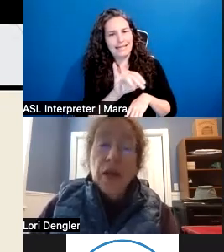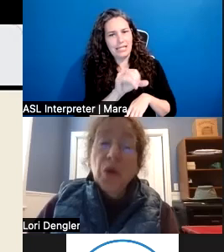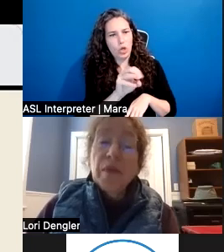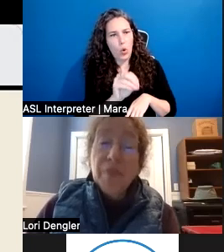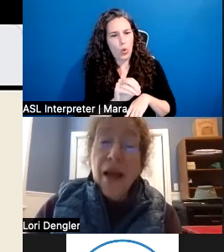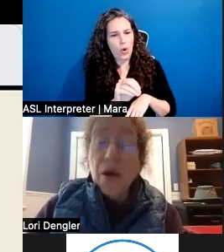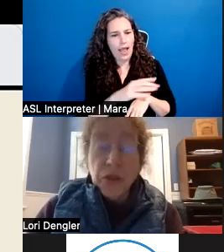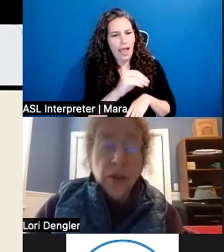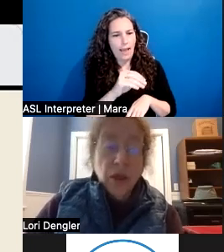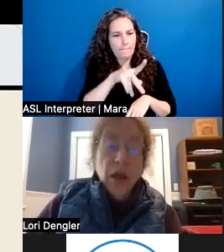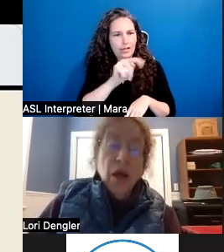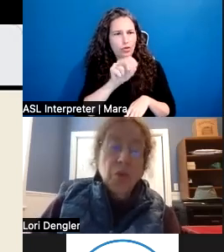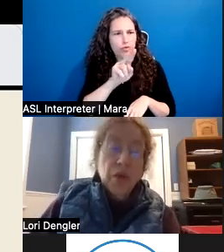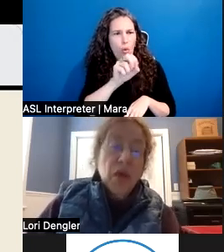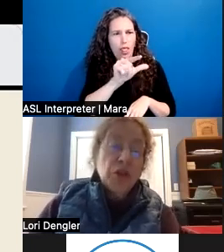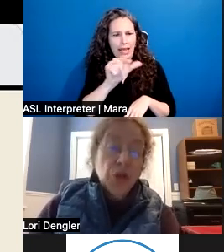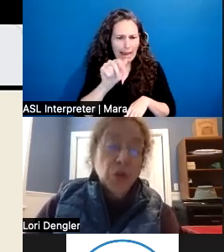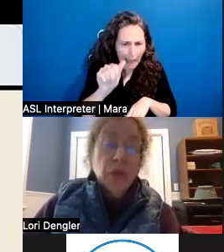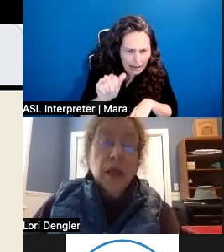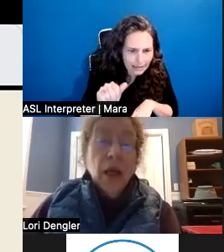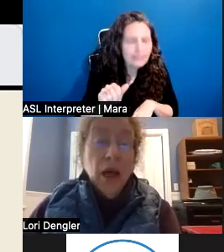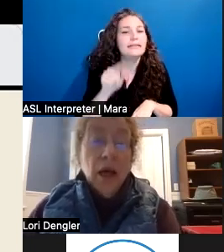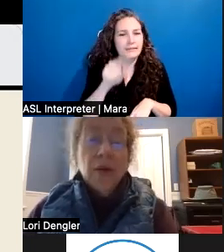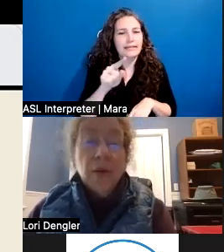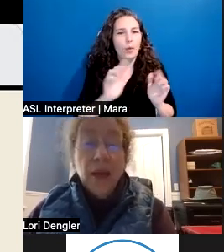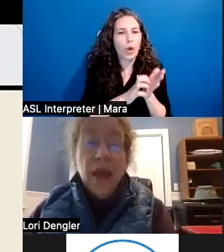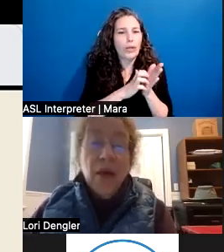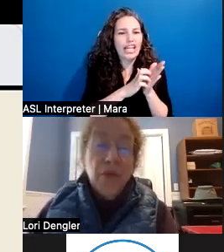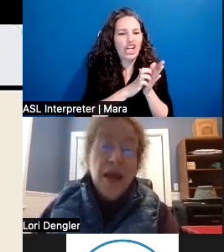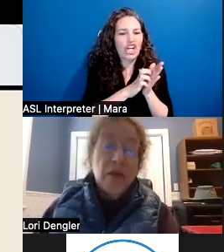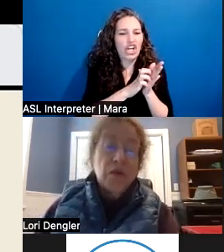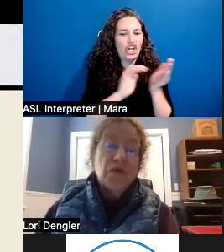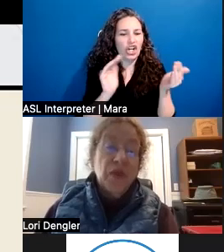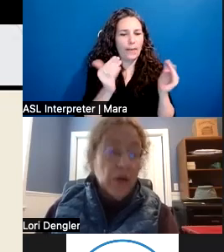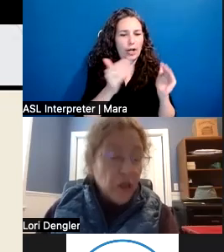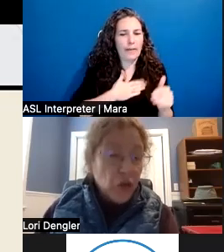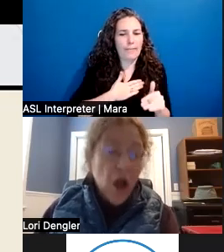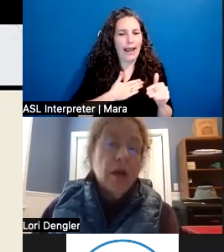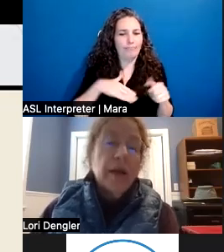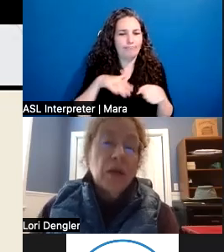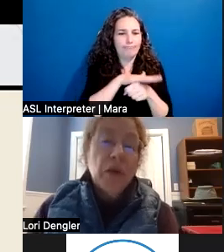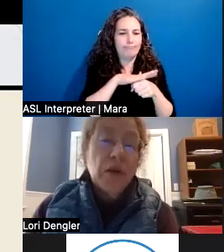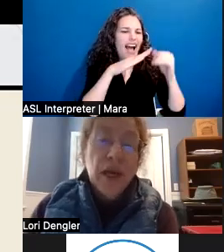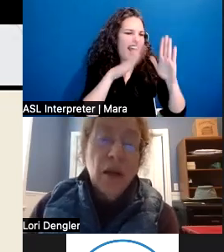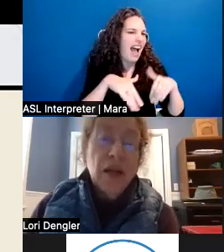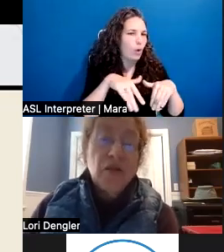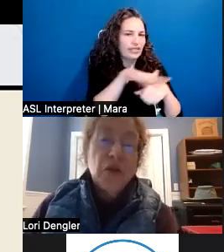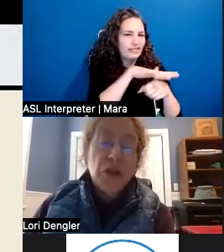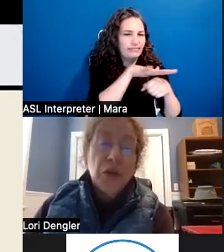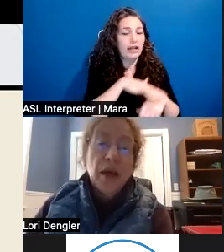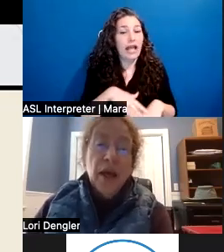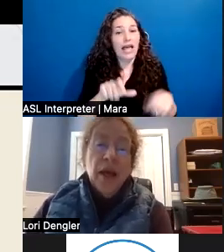than they were at my house, 0.12, and then very strong in Rio Del